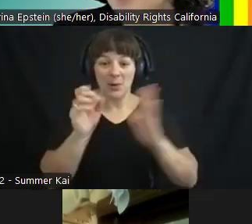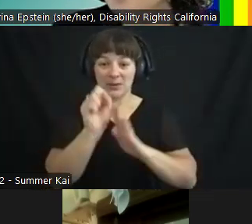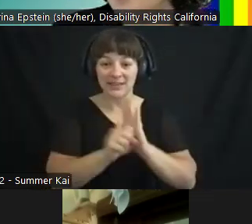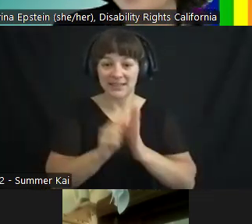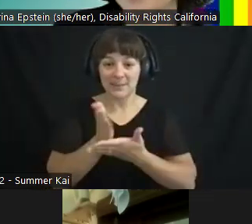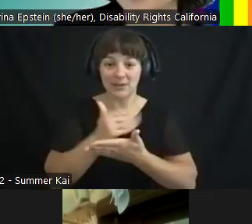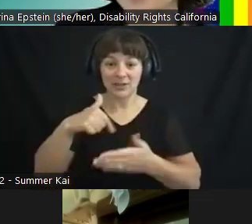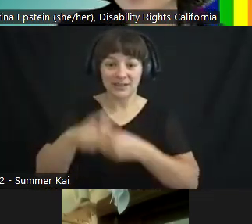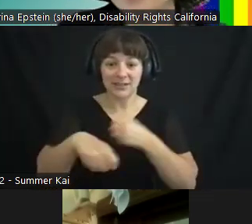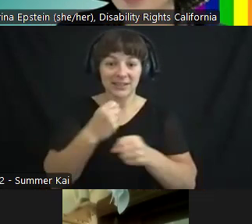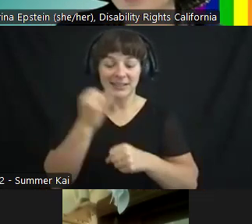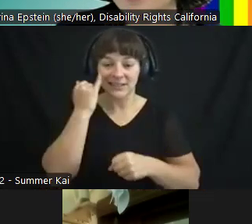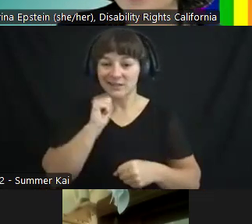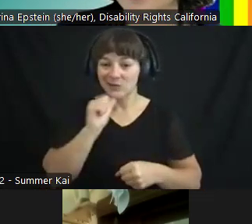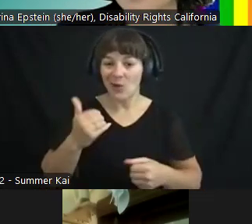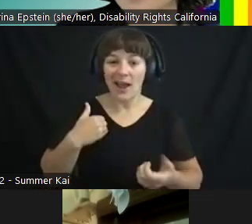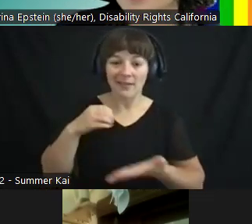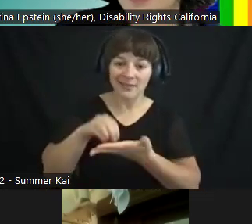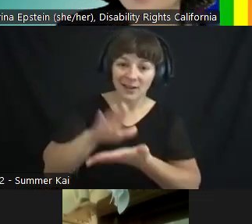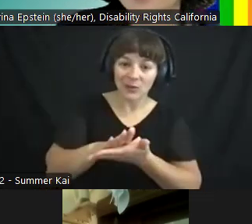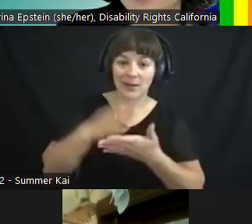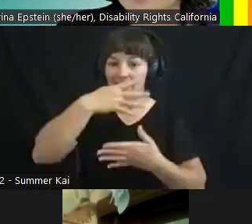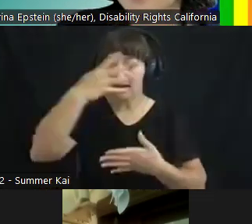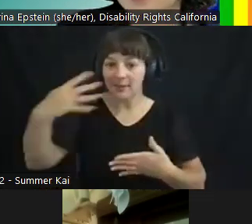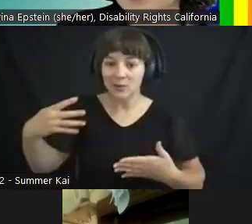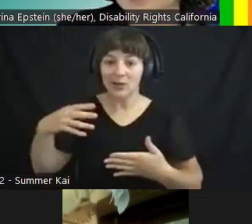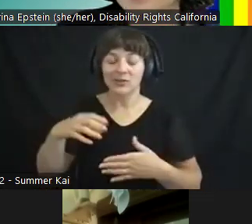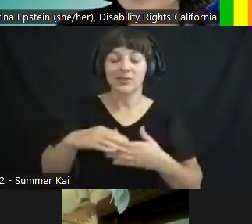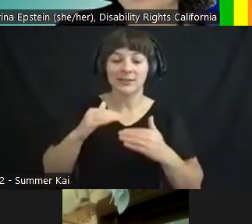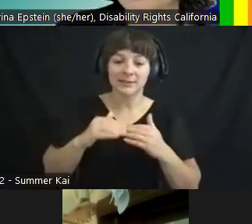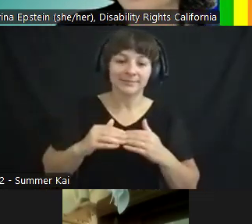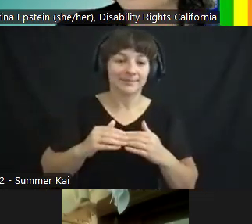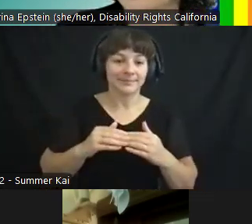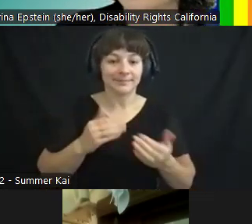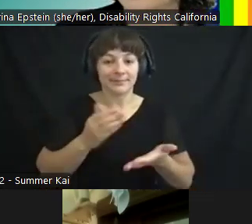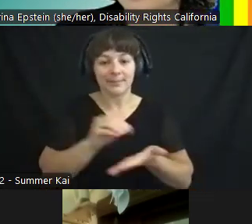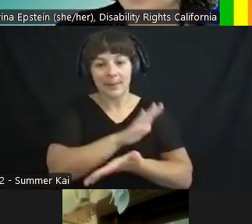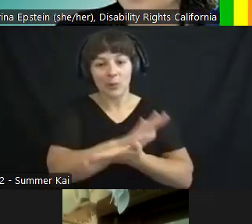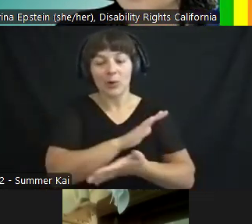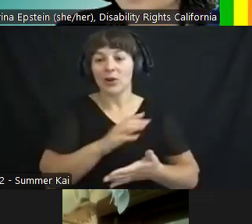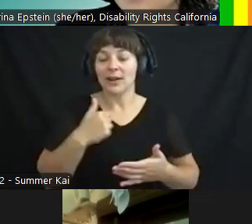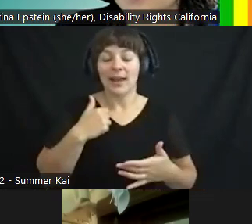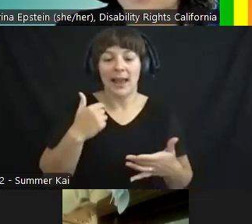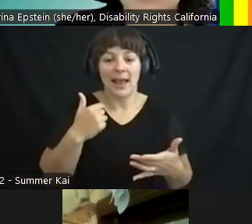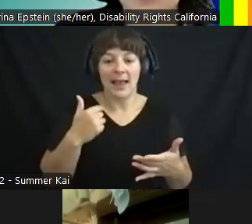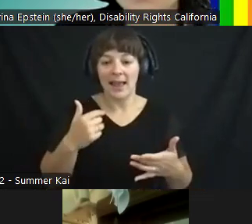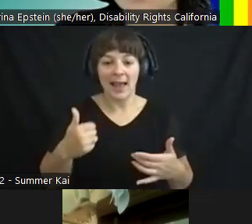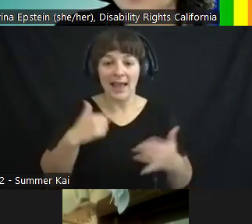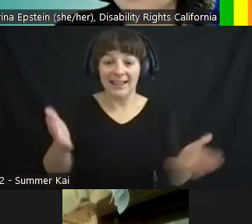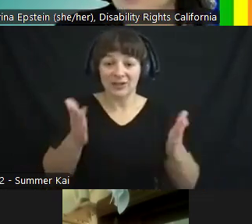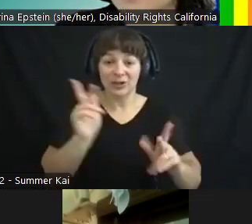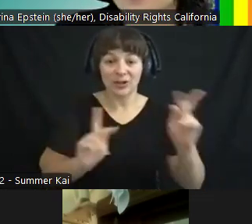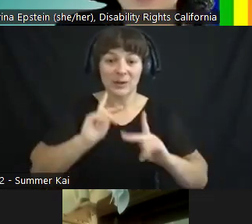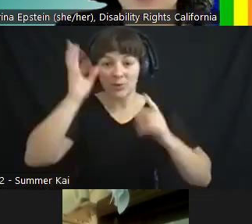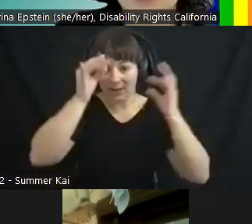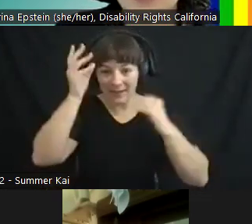with unsatisfactory immigration status. So I just encourage folks to connect the dots here and think about, violence has